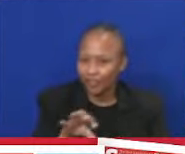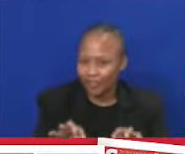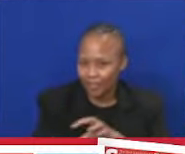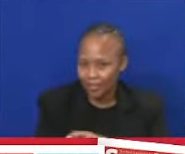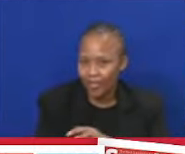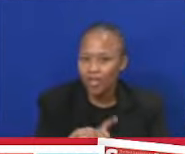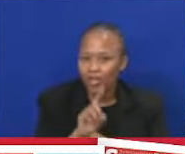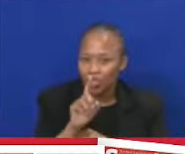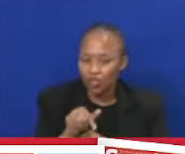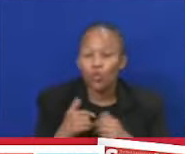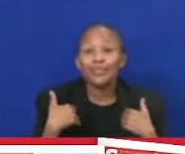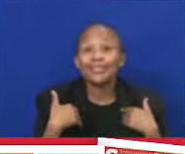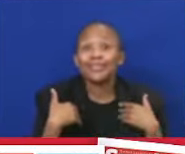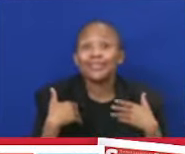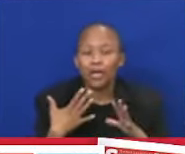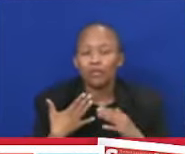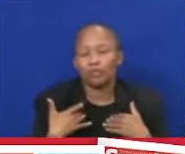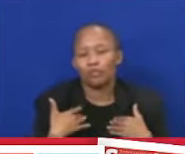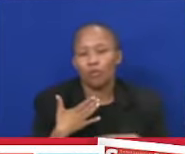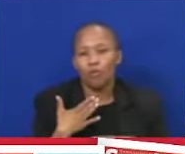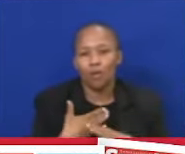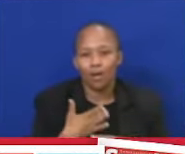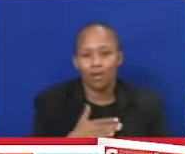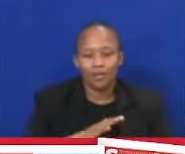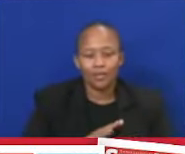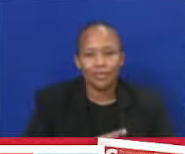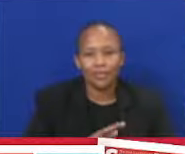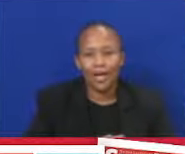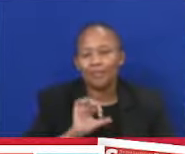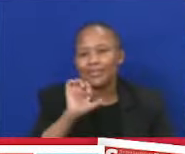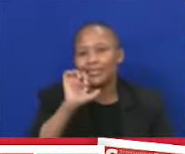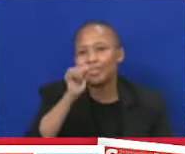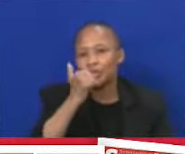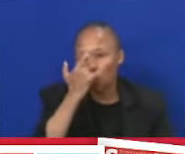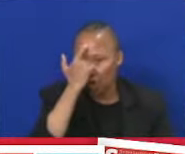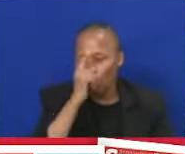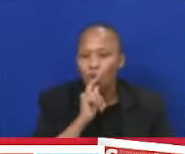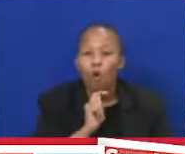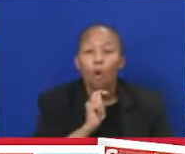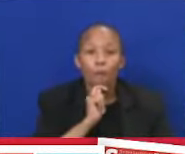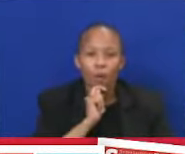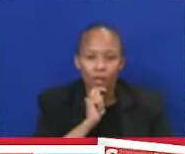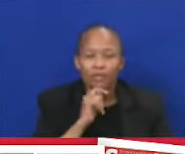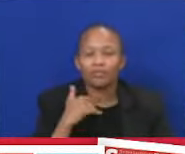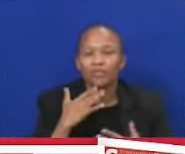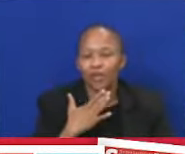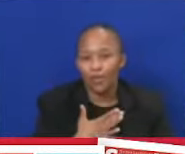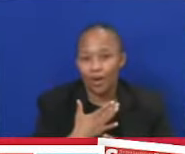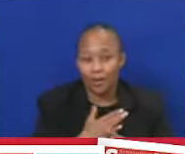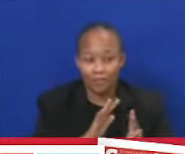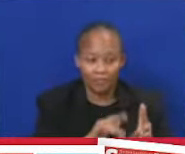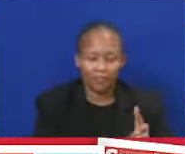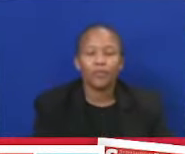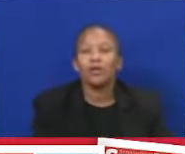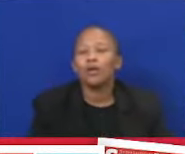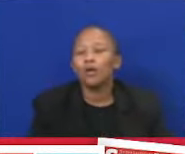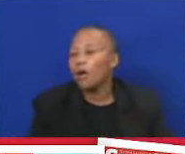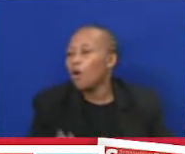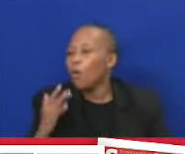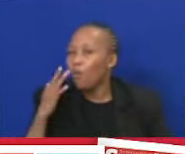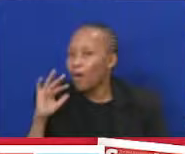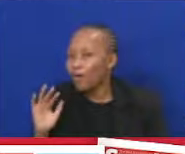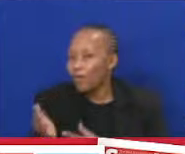morning. And the way in which you found the firearms that you referred to, under the pillow,